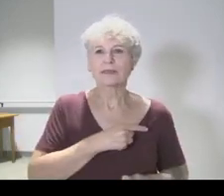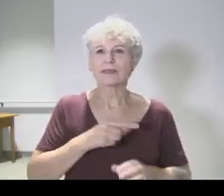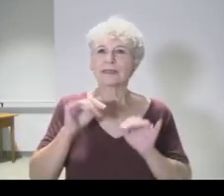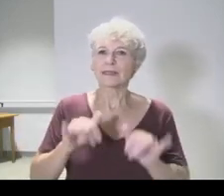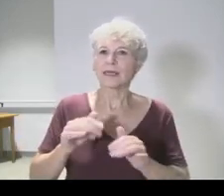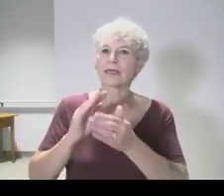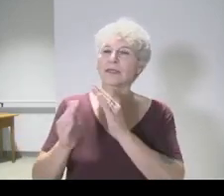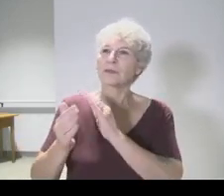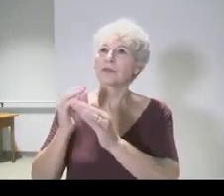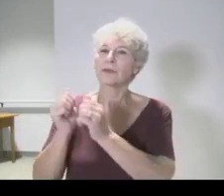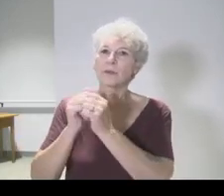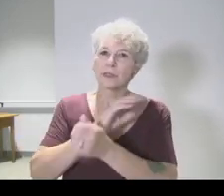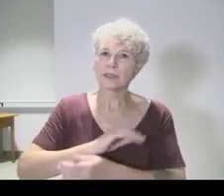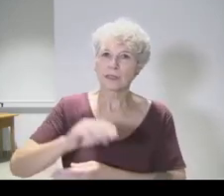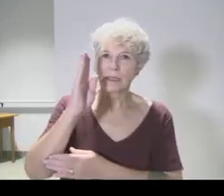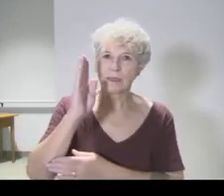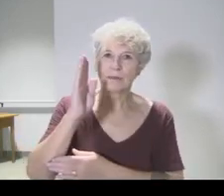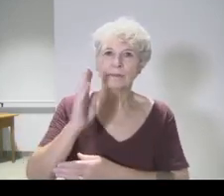community with God.